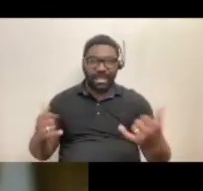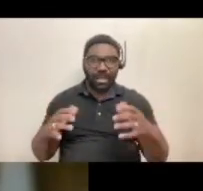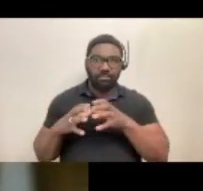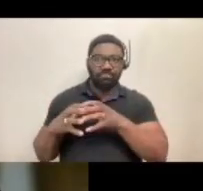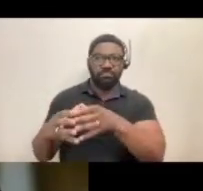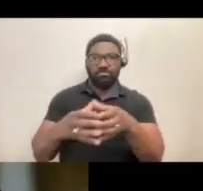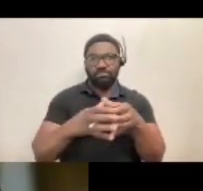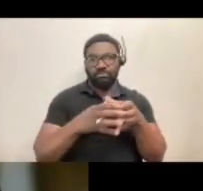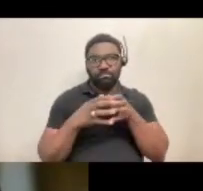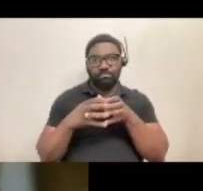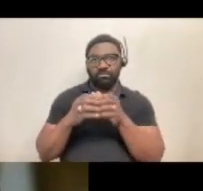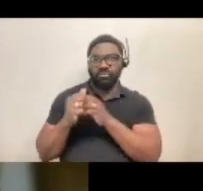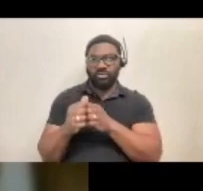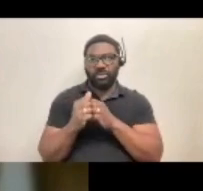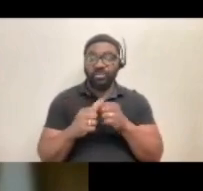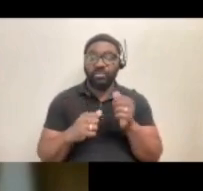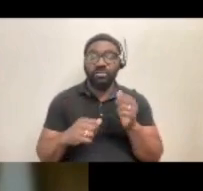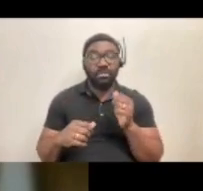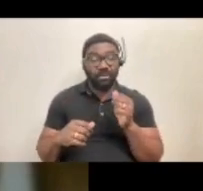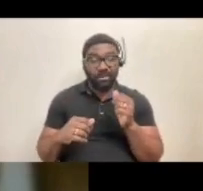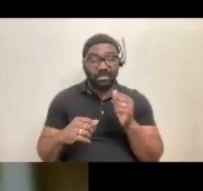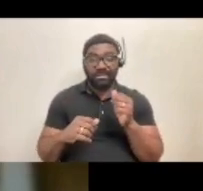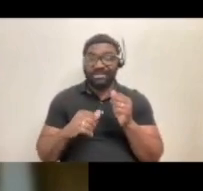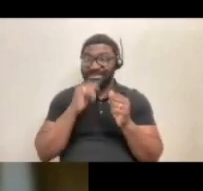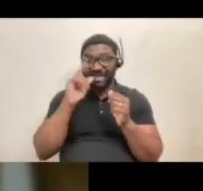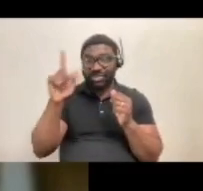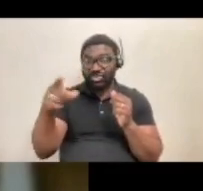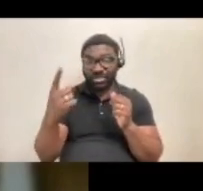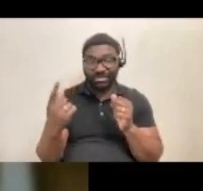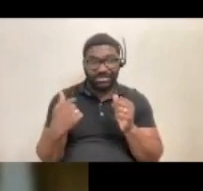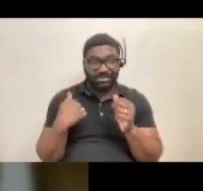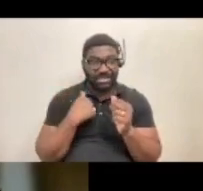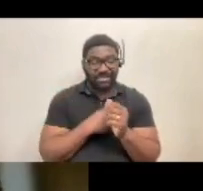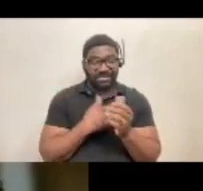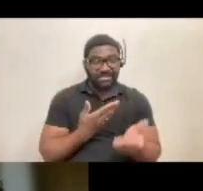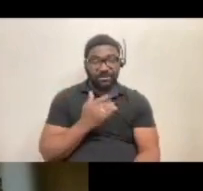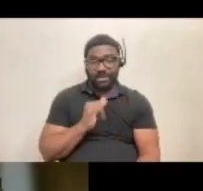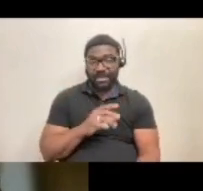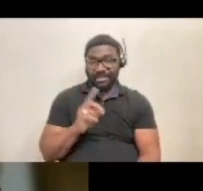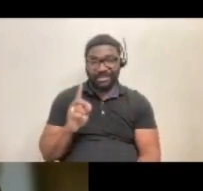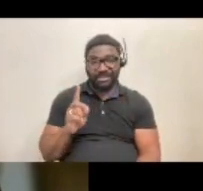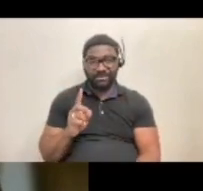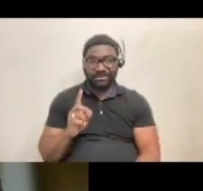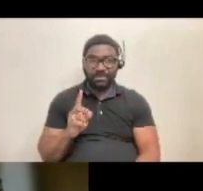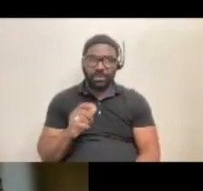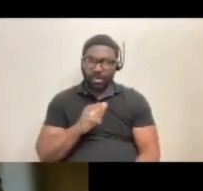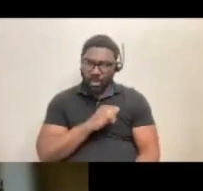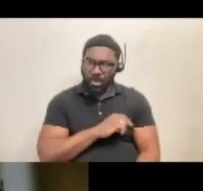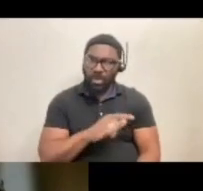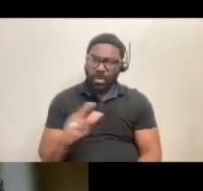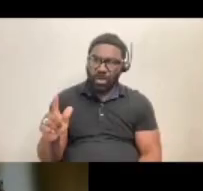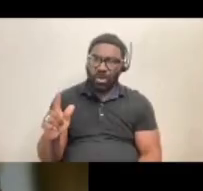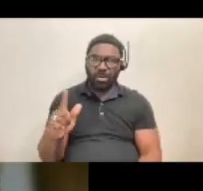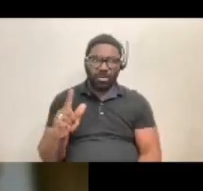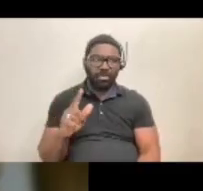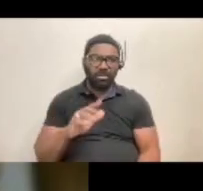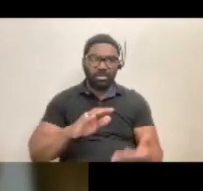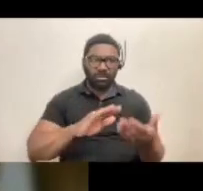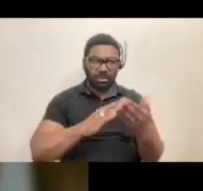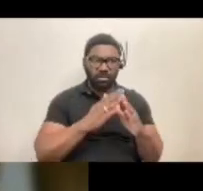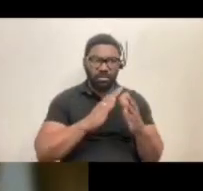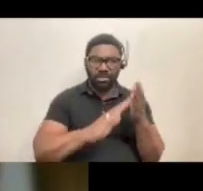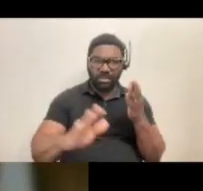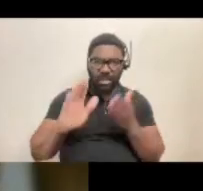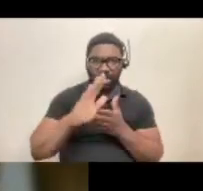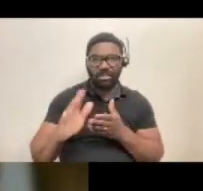together across the board. And it's not limited to us over here in the IDD space. It's not limited to the community colleges. And